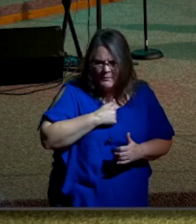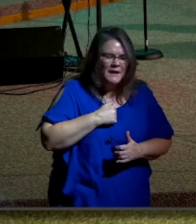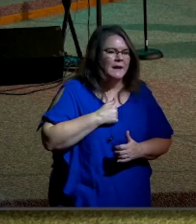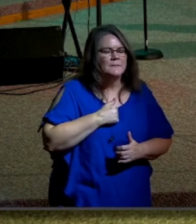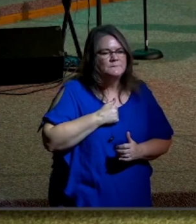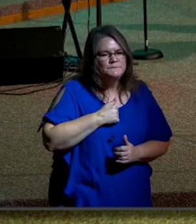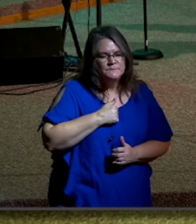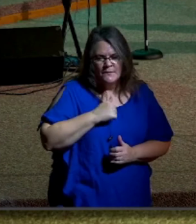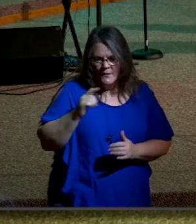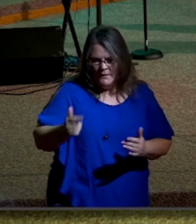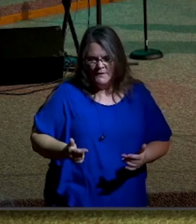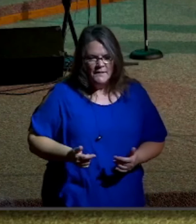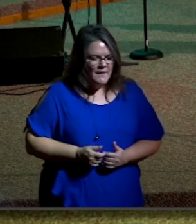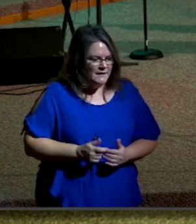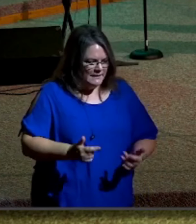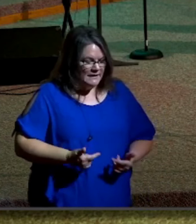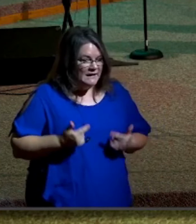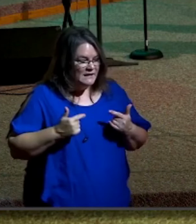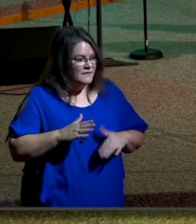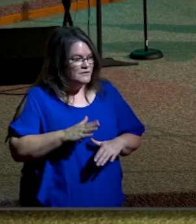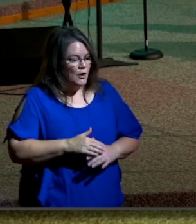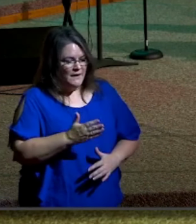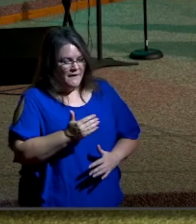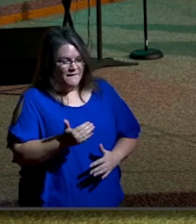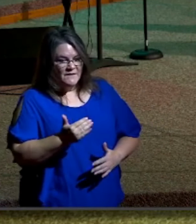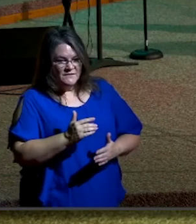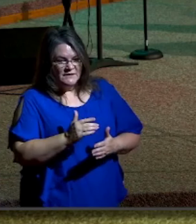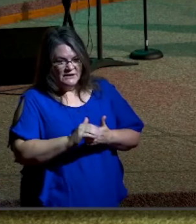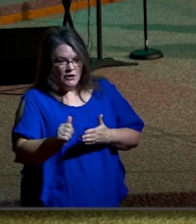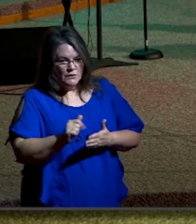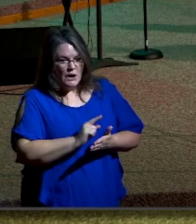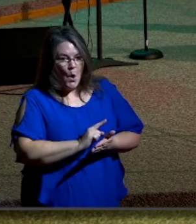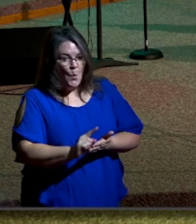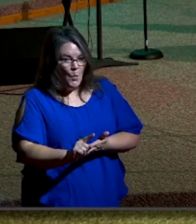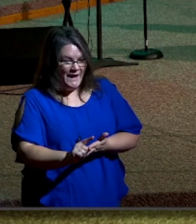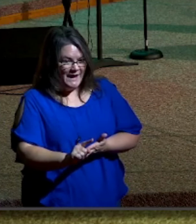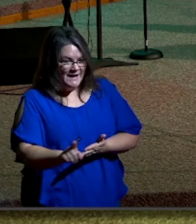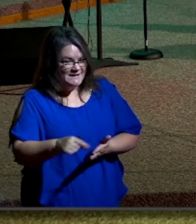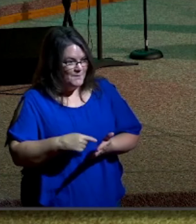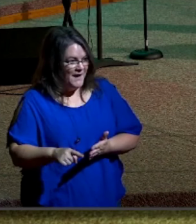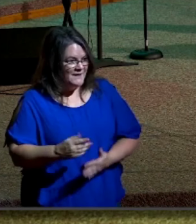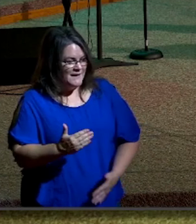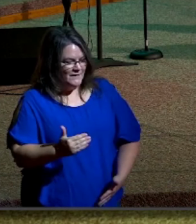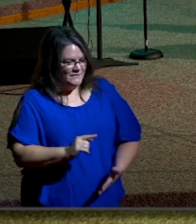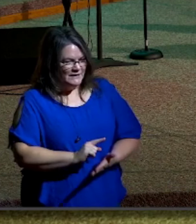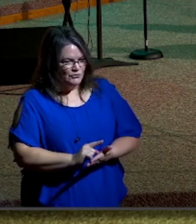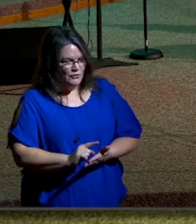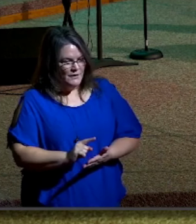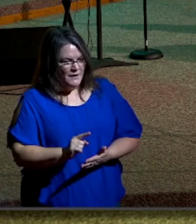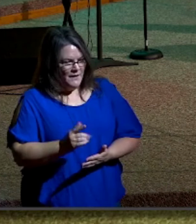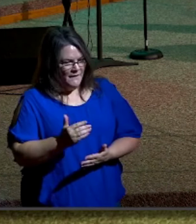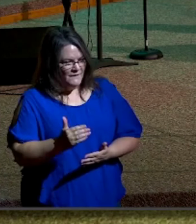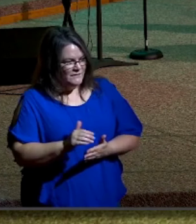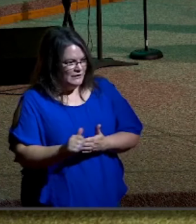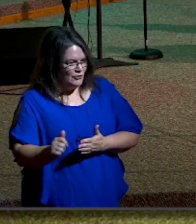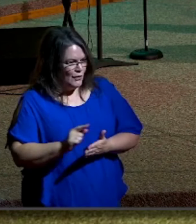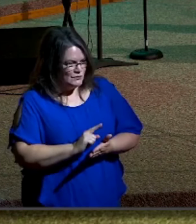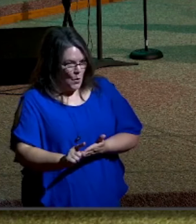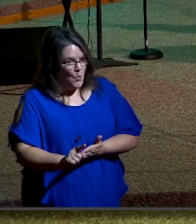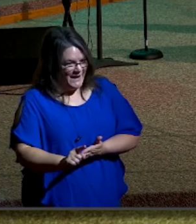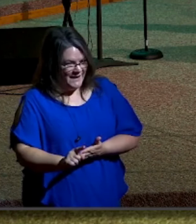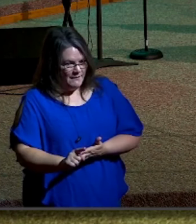off of only $15 a week. That's his pay. When I came back, just all of